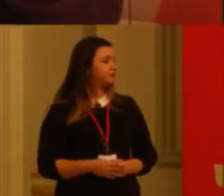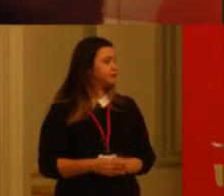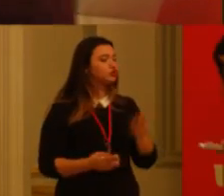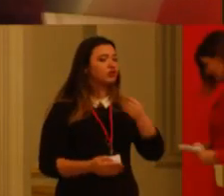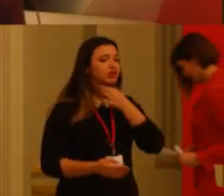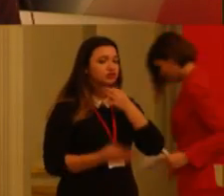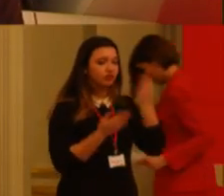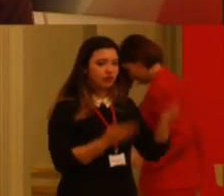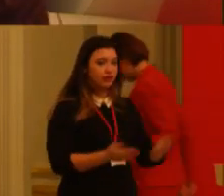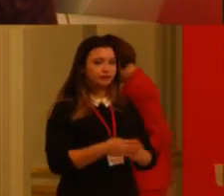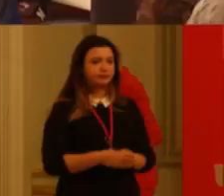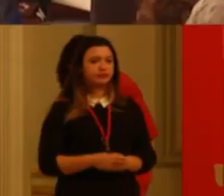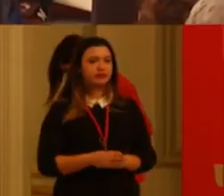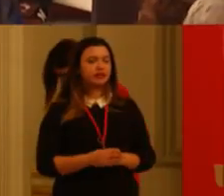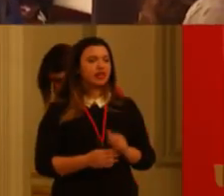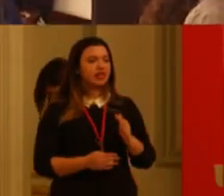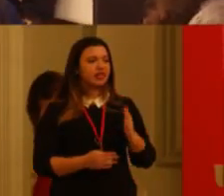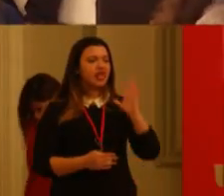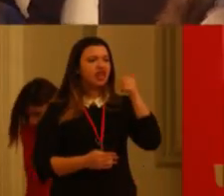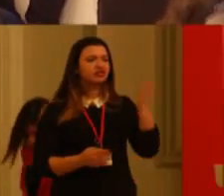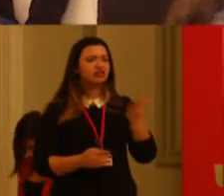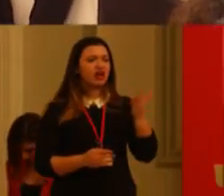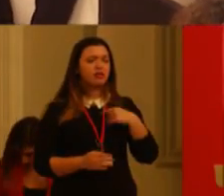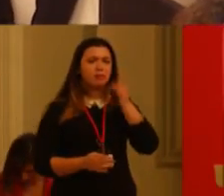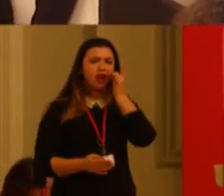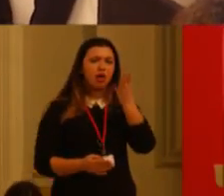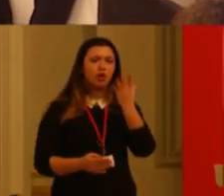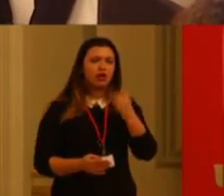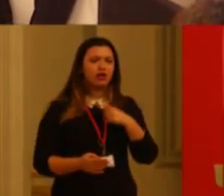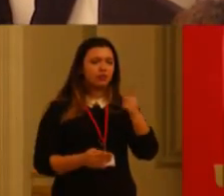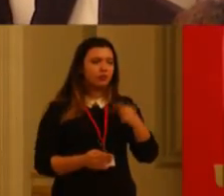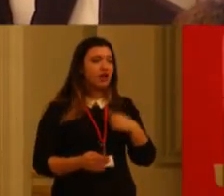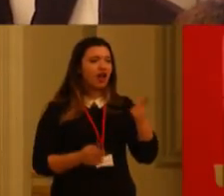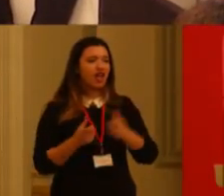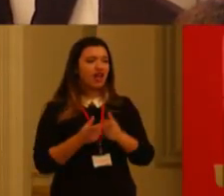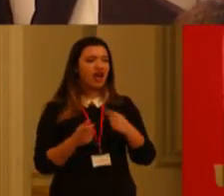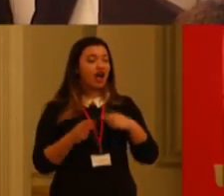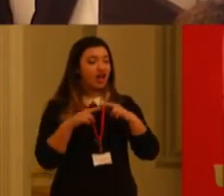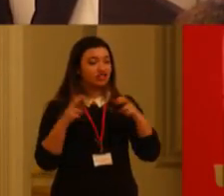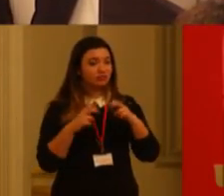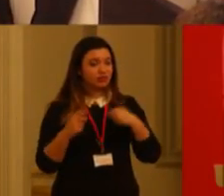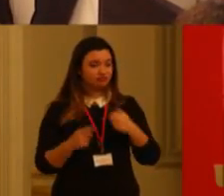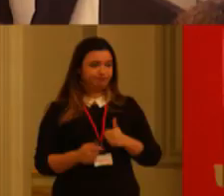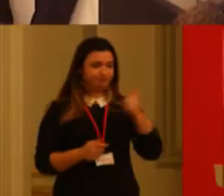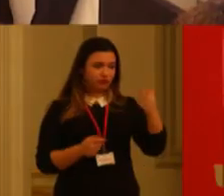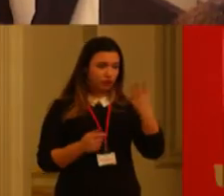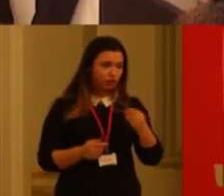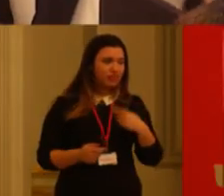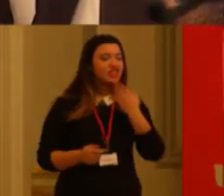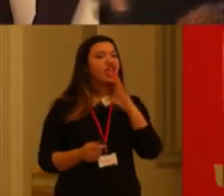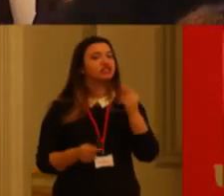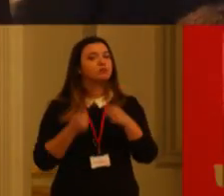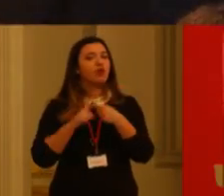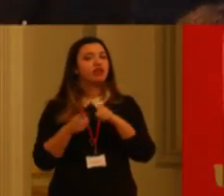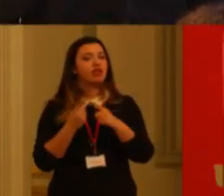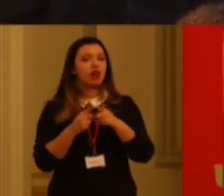is yours. Thank you very much. Thank you. We as GDN have been involved in this research,